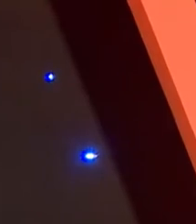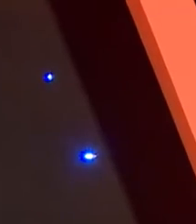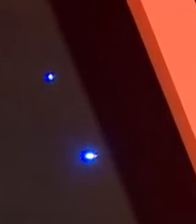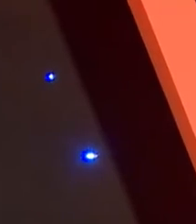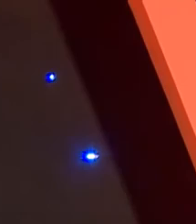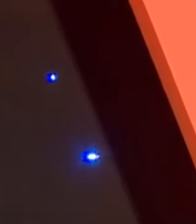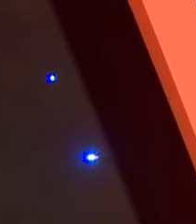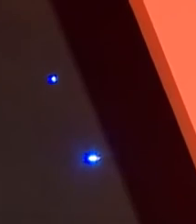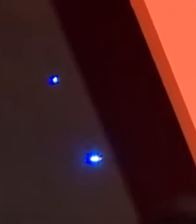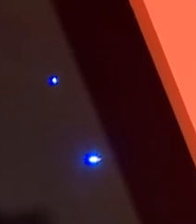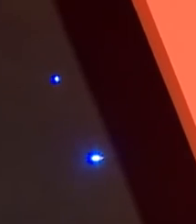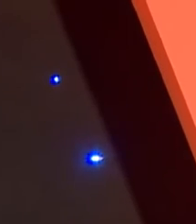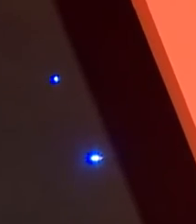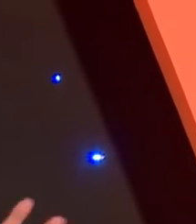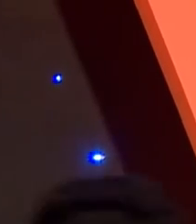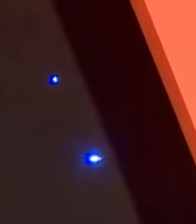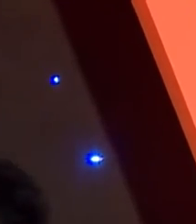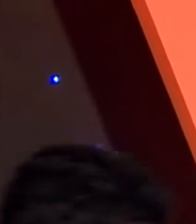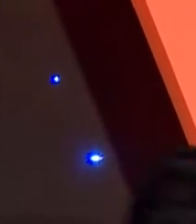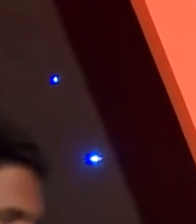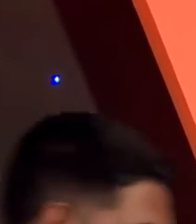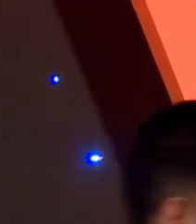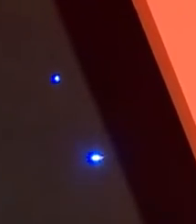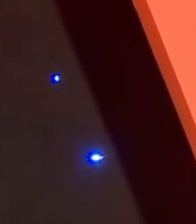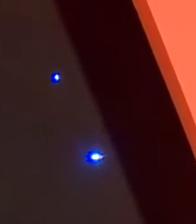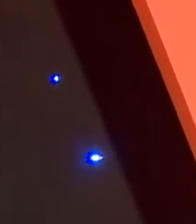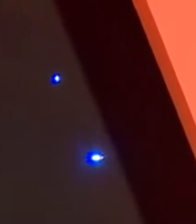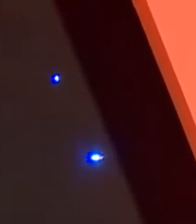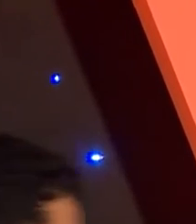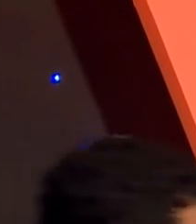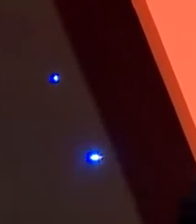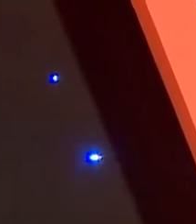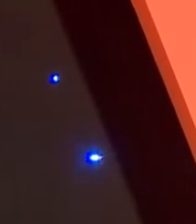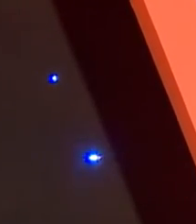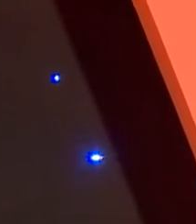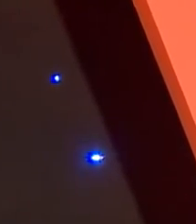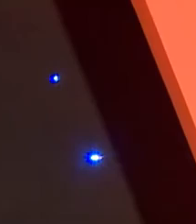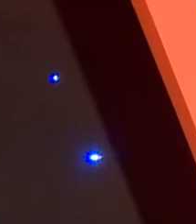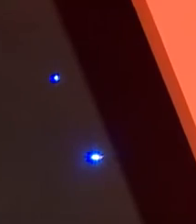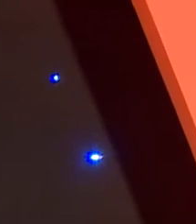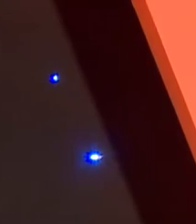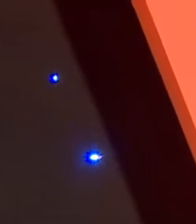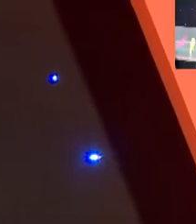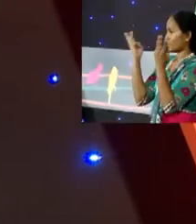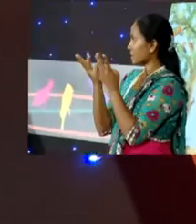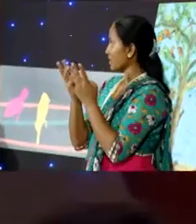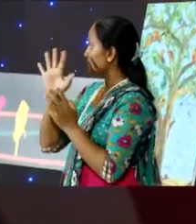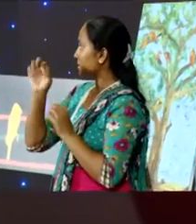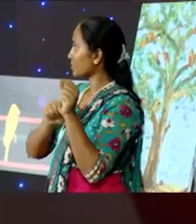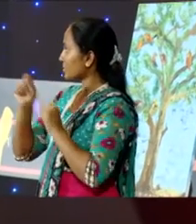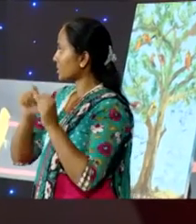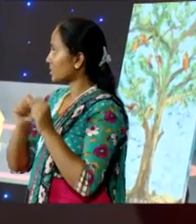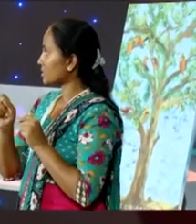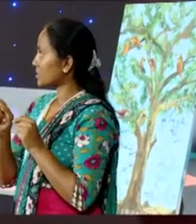sir mentioned that the university that they are looking at in Kerala, it's going to be one of its kind in the world. It's going to have 50%